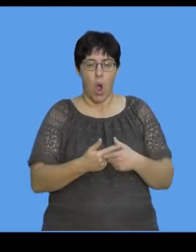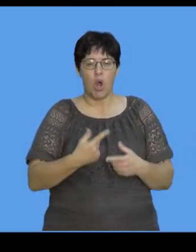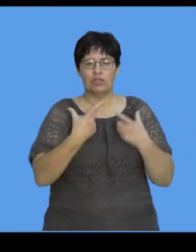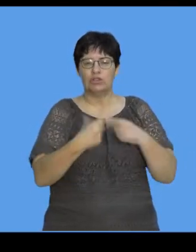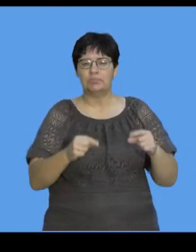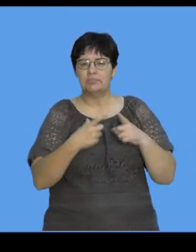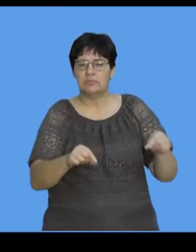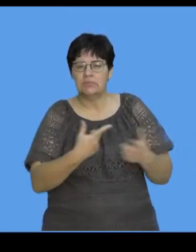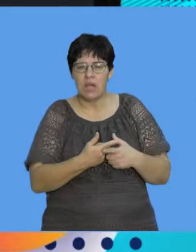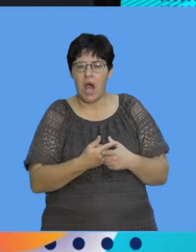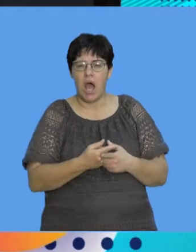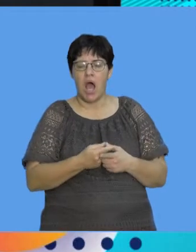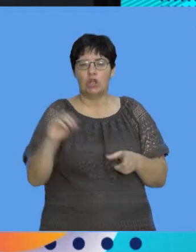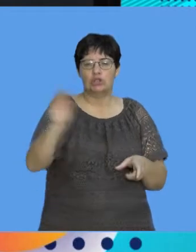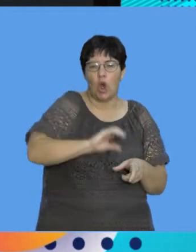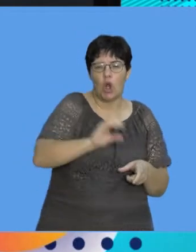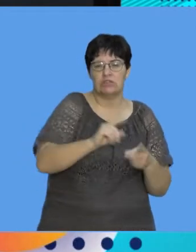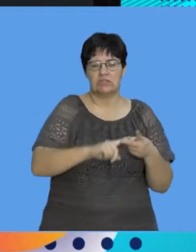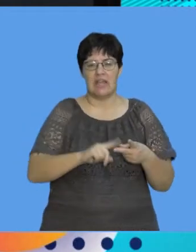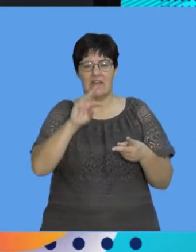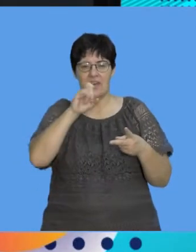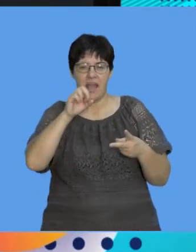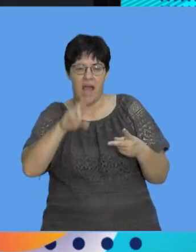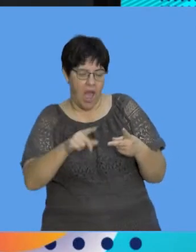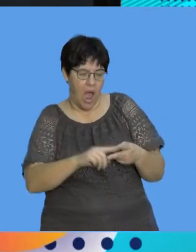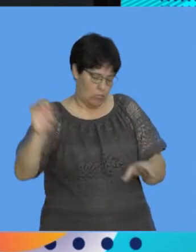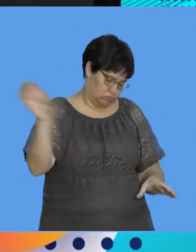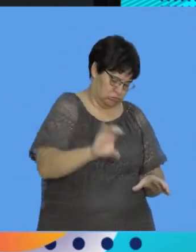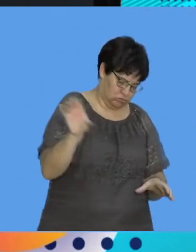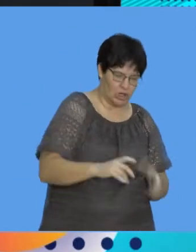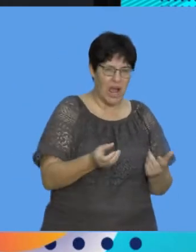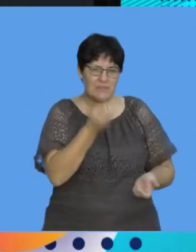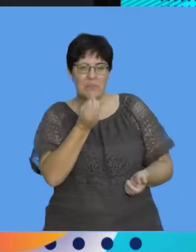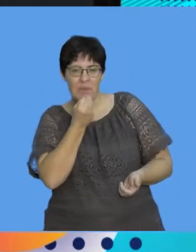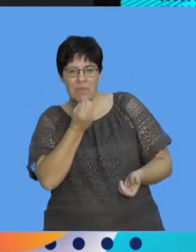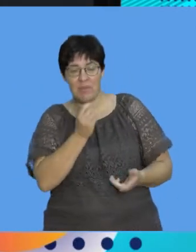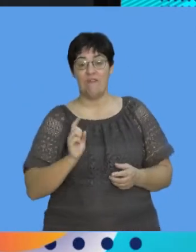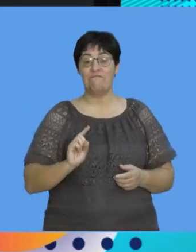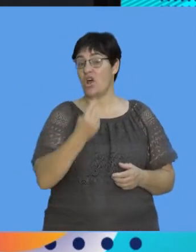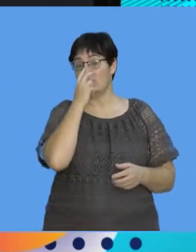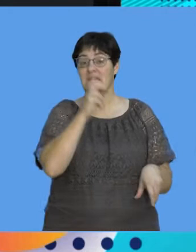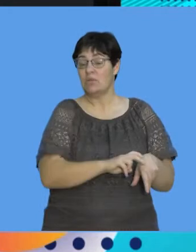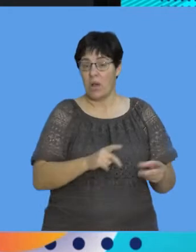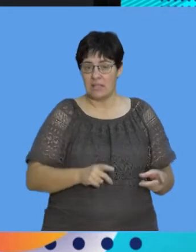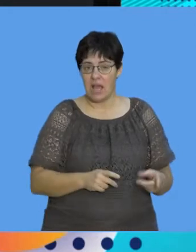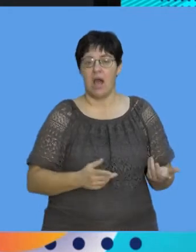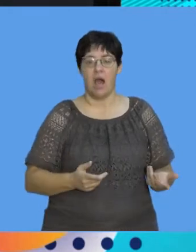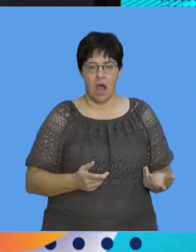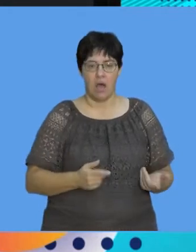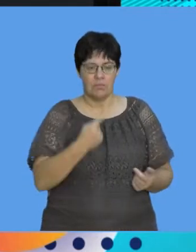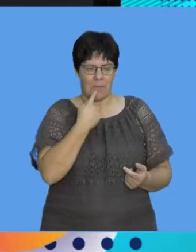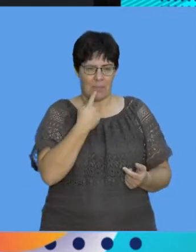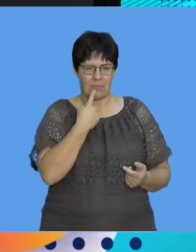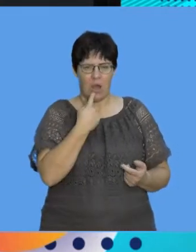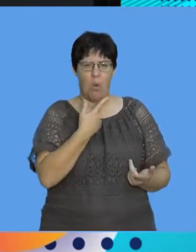and vinegar chips, right? Or you've had slop chips with lots of vinegar and lots of salt. What's the first thing that you need? You want to